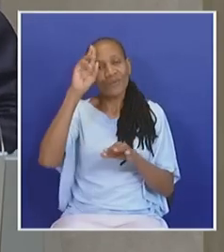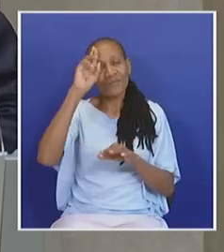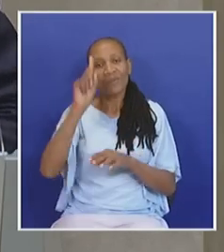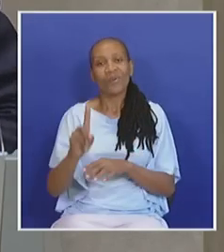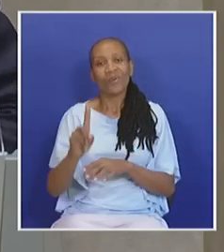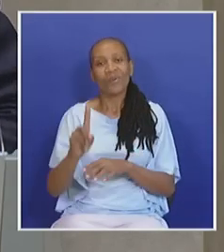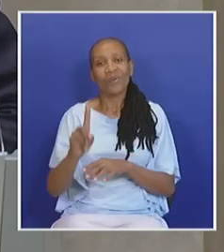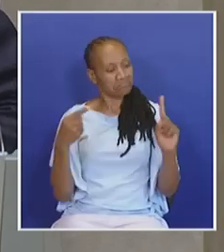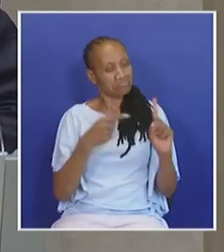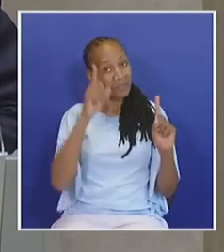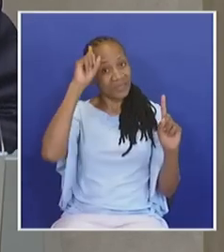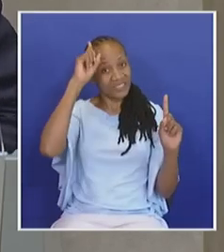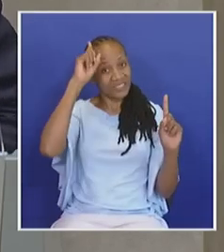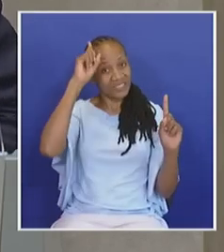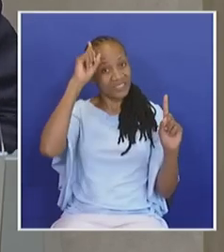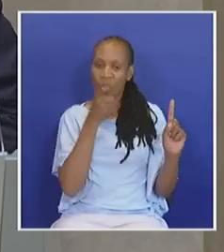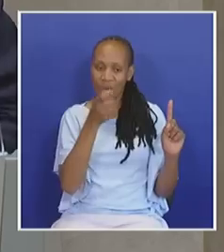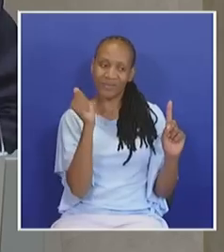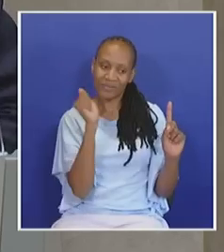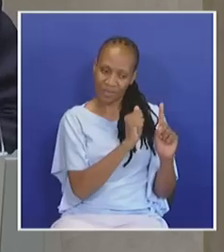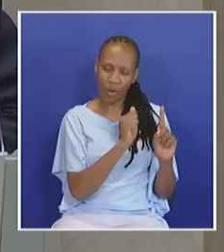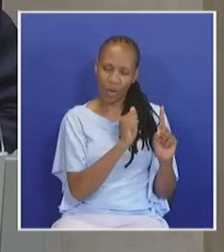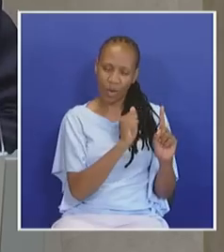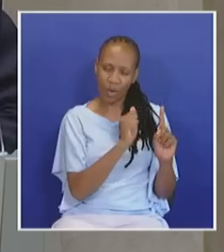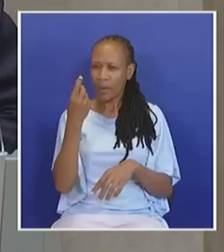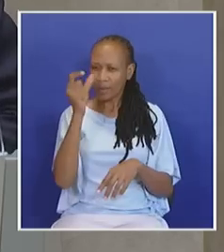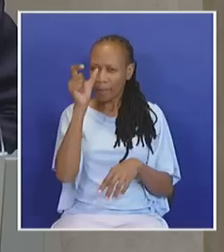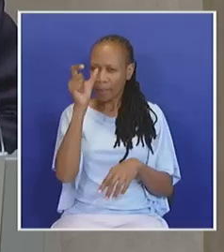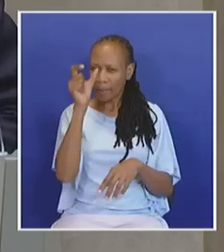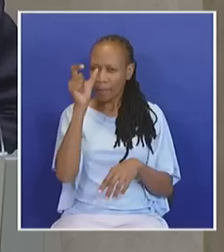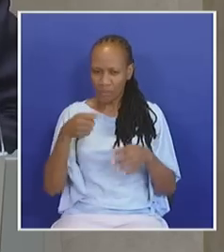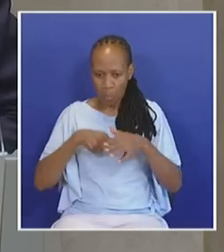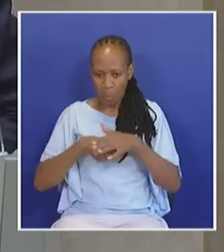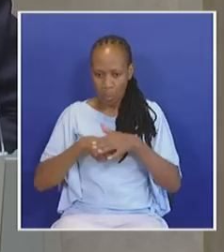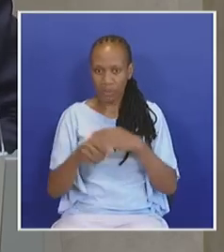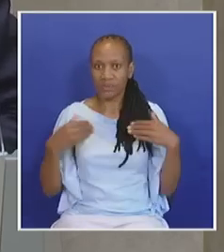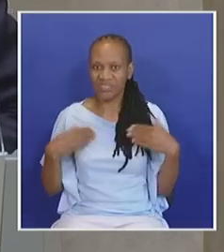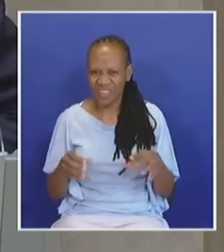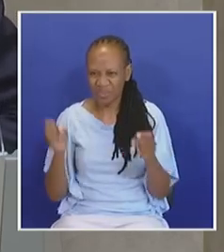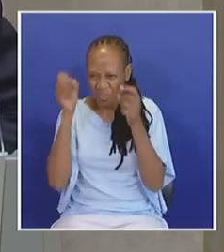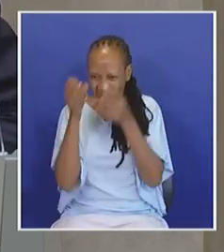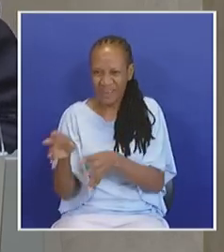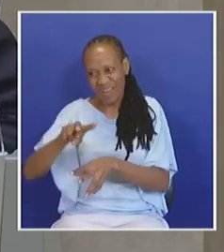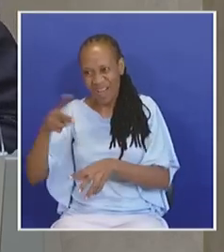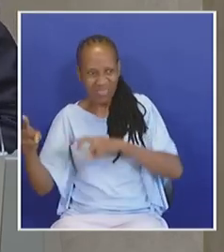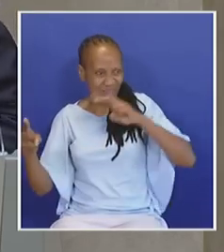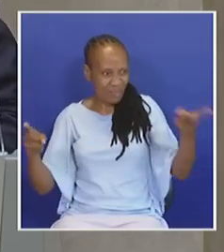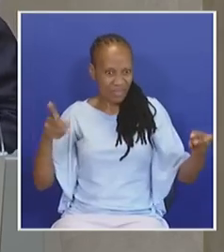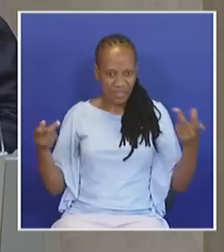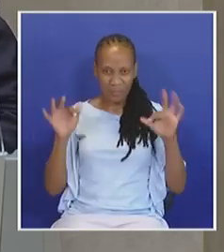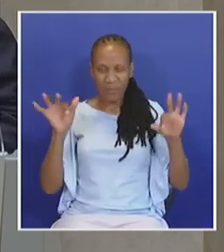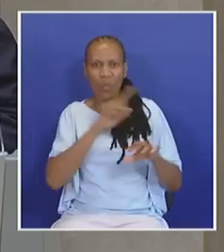I quote, "No one is born hating another person because of the color of his